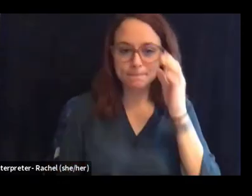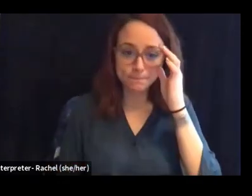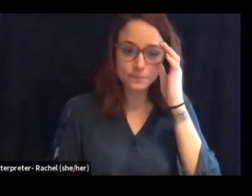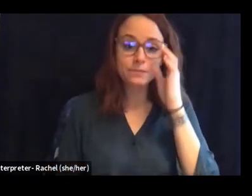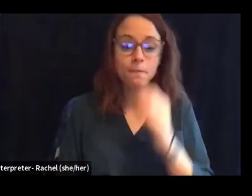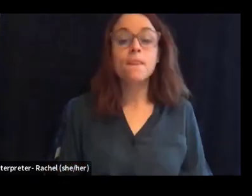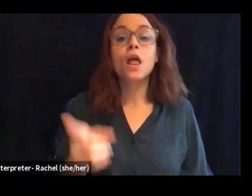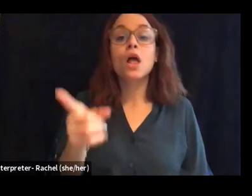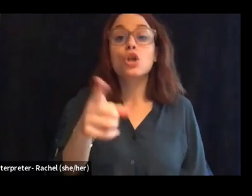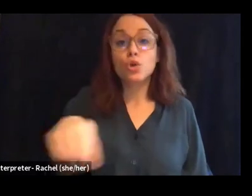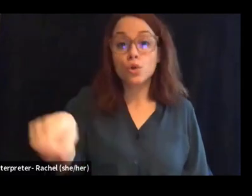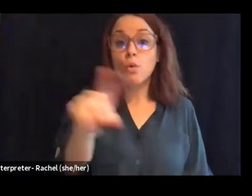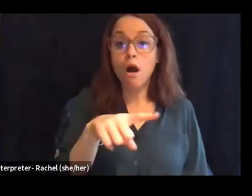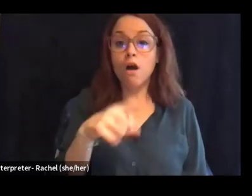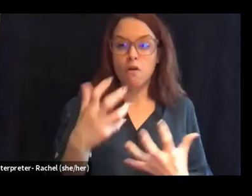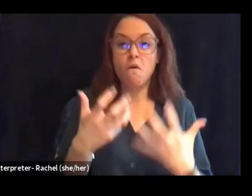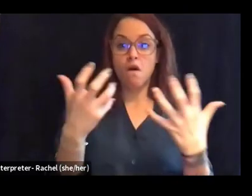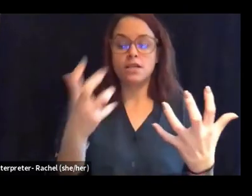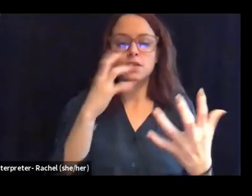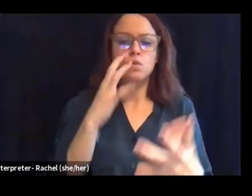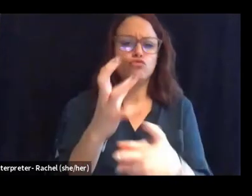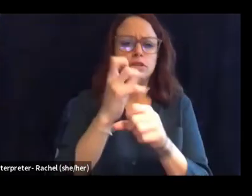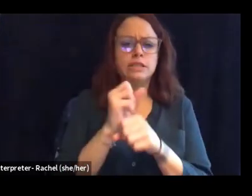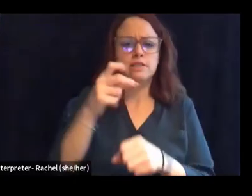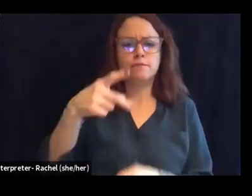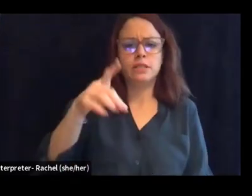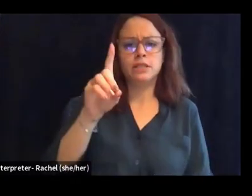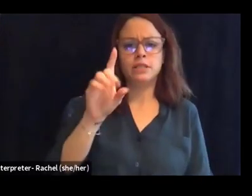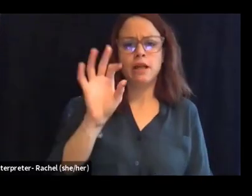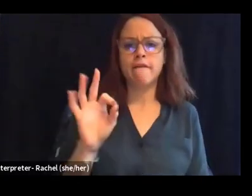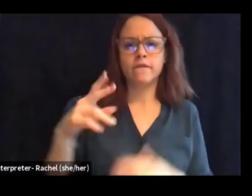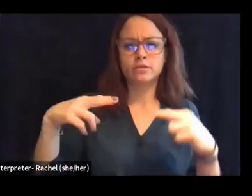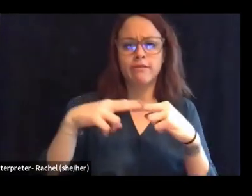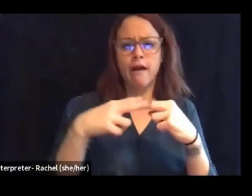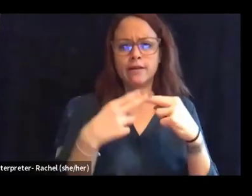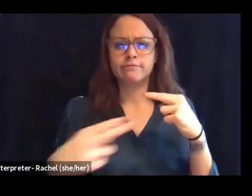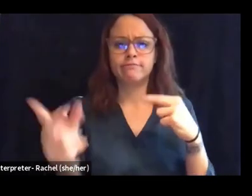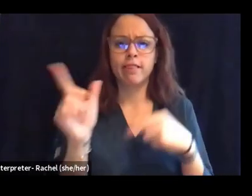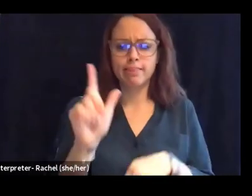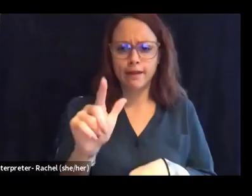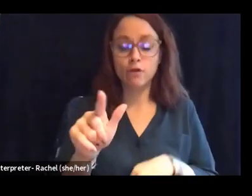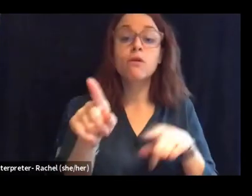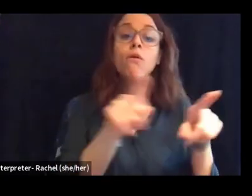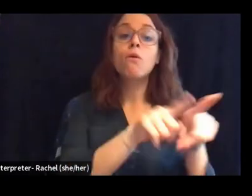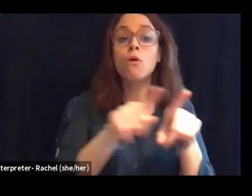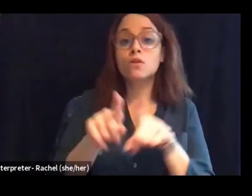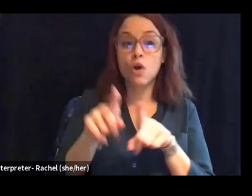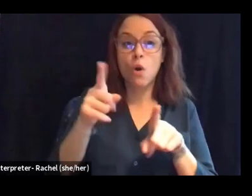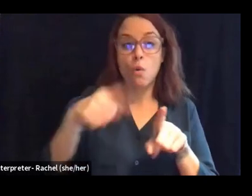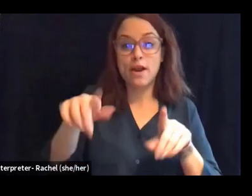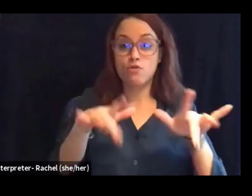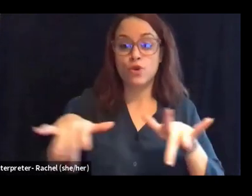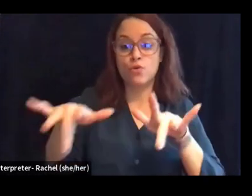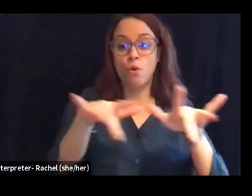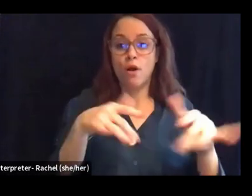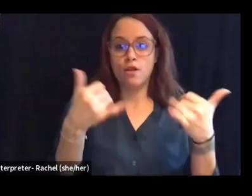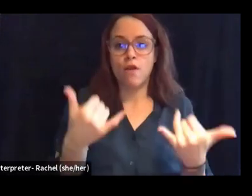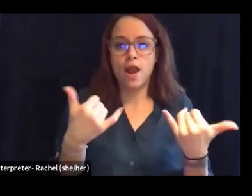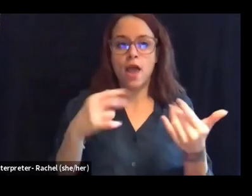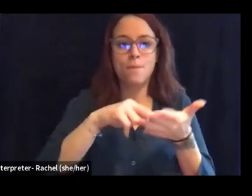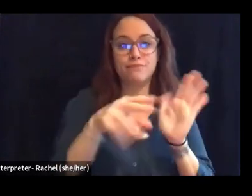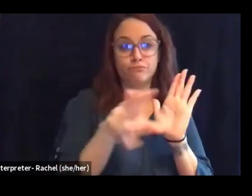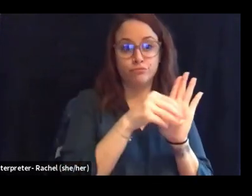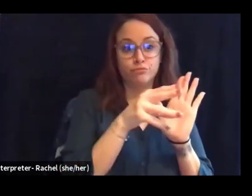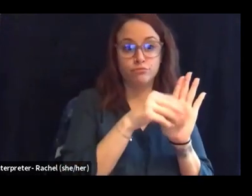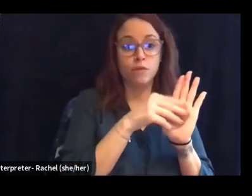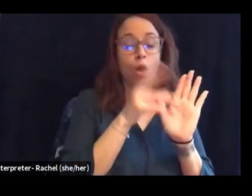receiving a PDF of the presentation today, and it is also being recorded. So a link will be posted in